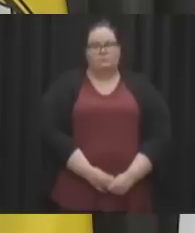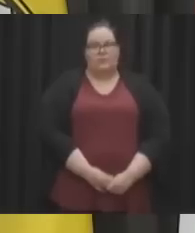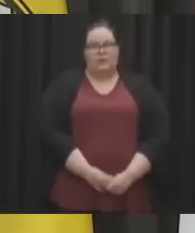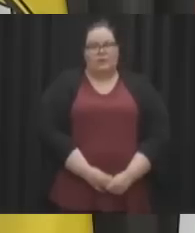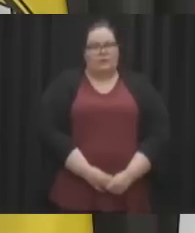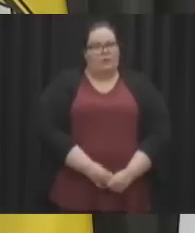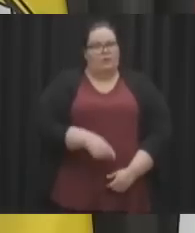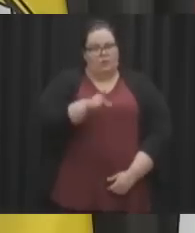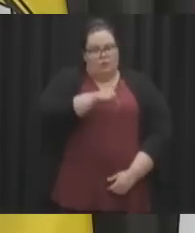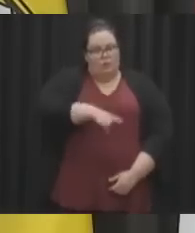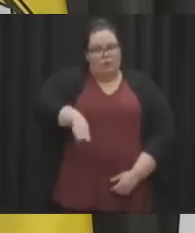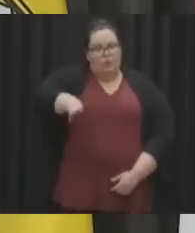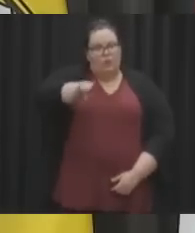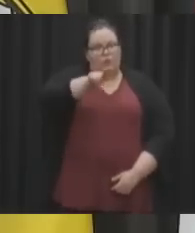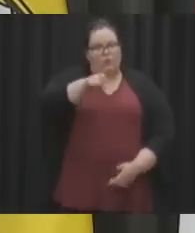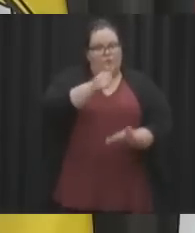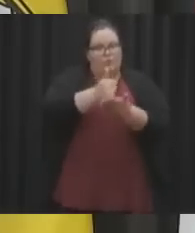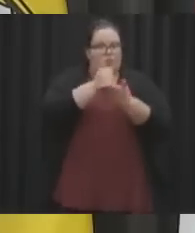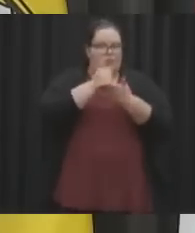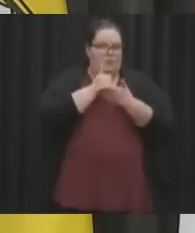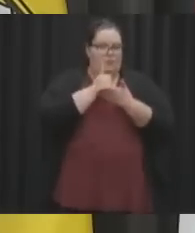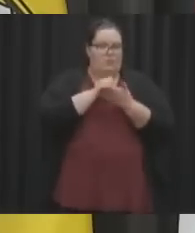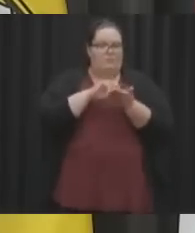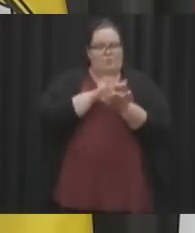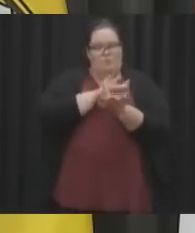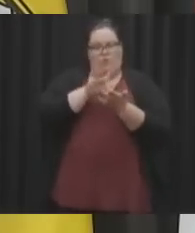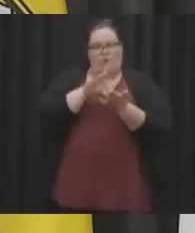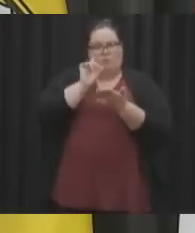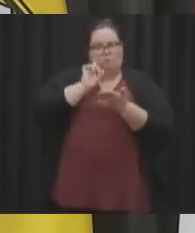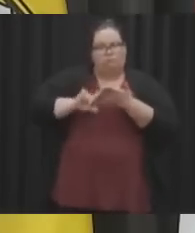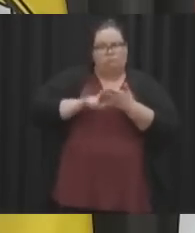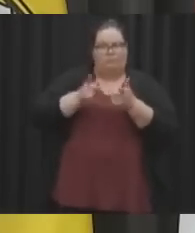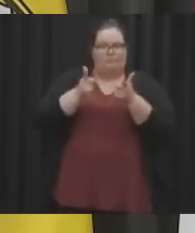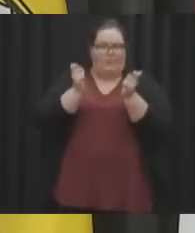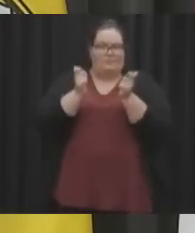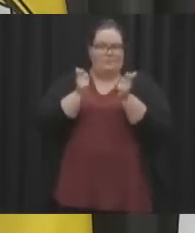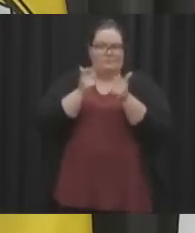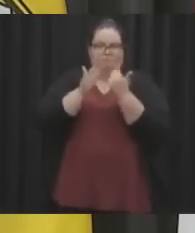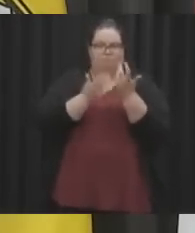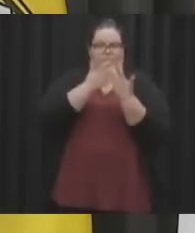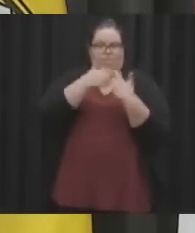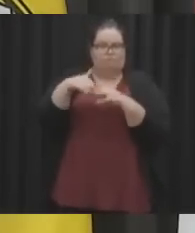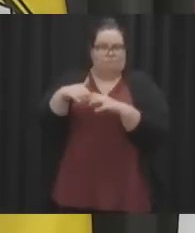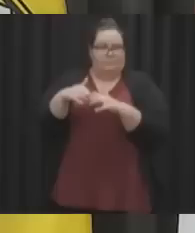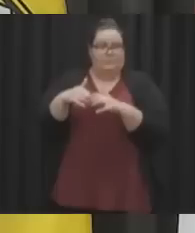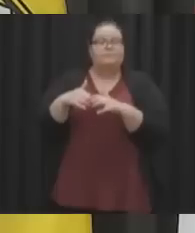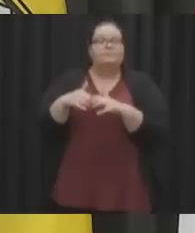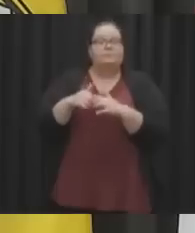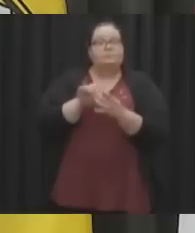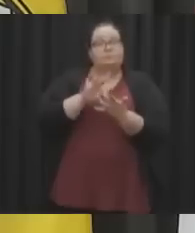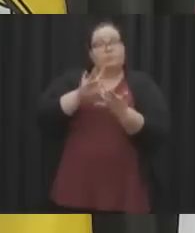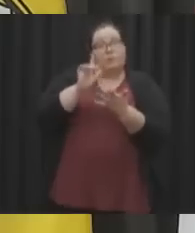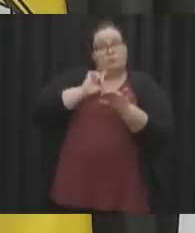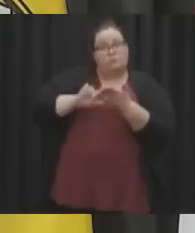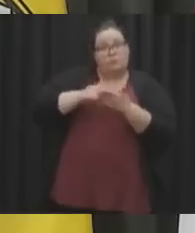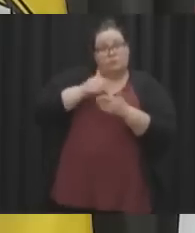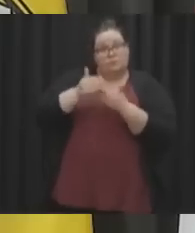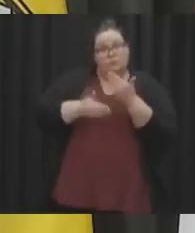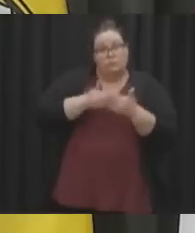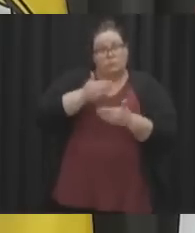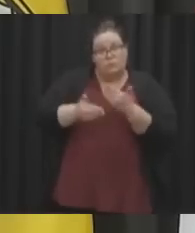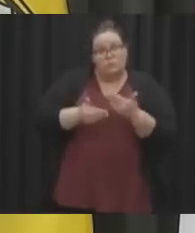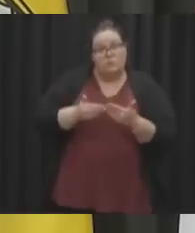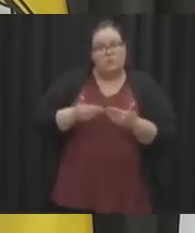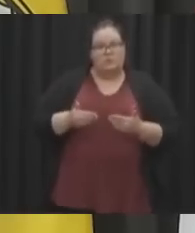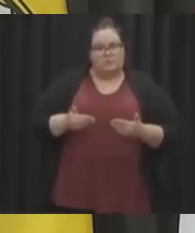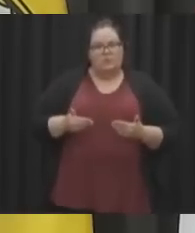communication de l'école, et je promets, le gouvernement promet qu'on va continuer de travailler pendant cette fin de semaine pour assurer que toutes